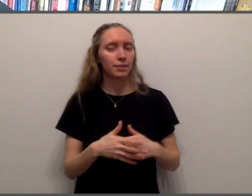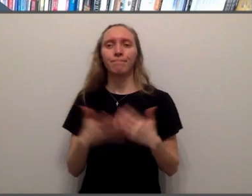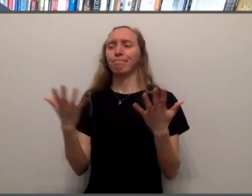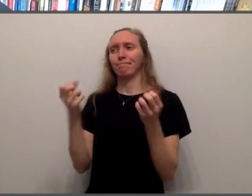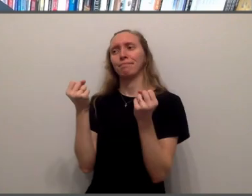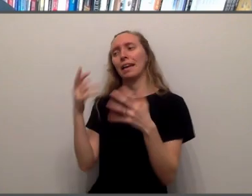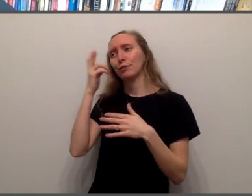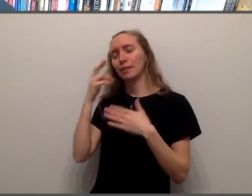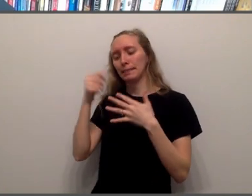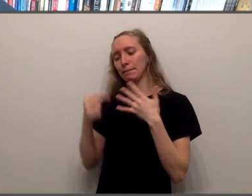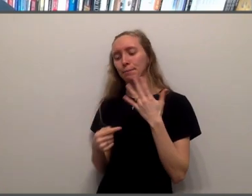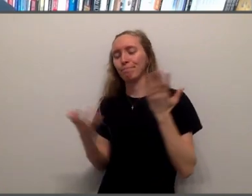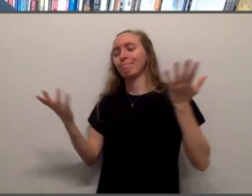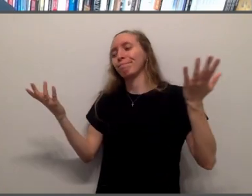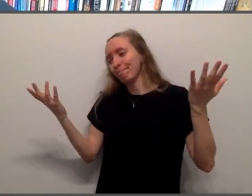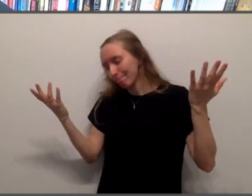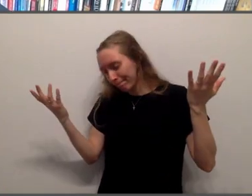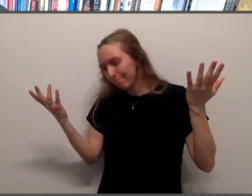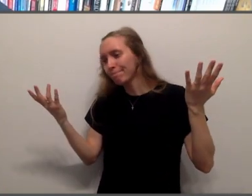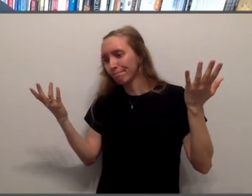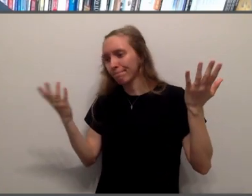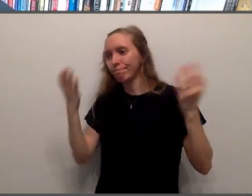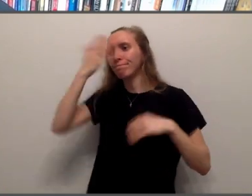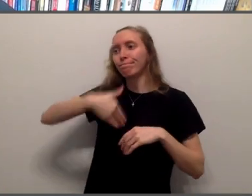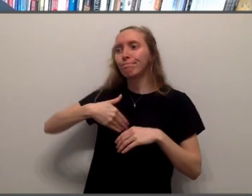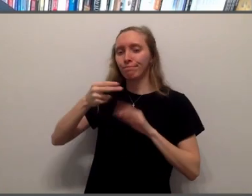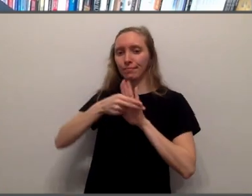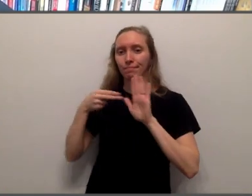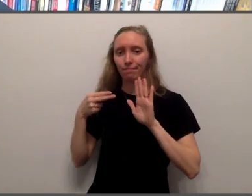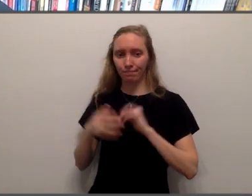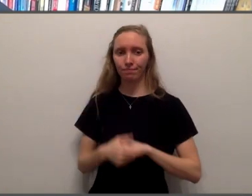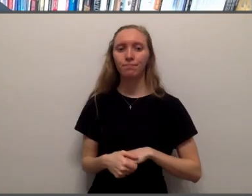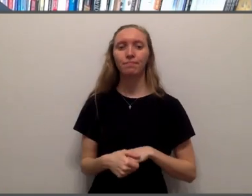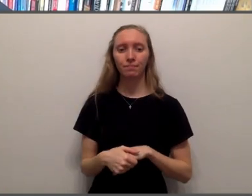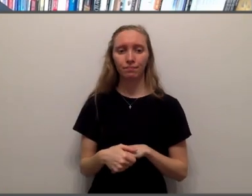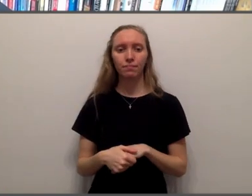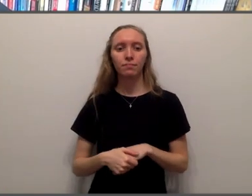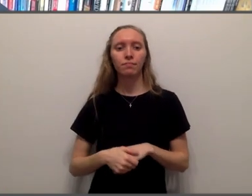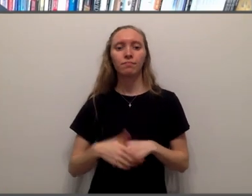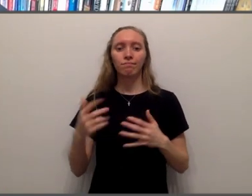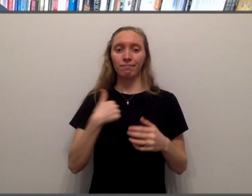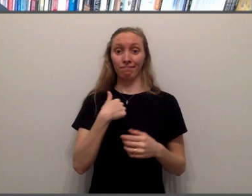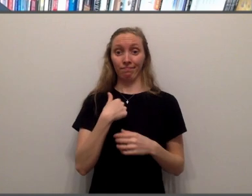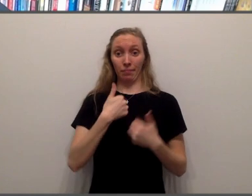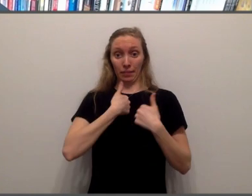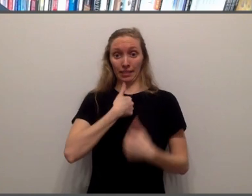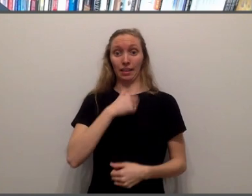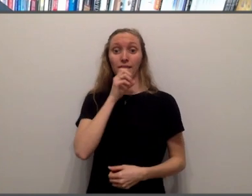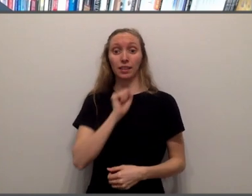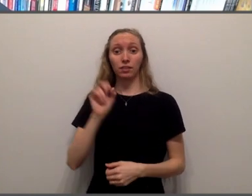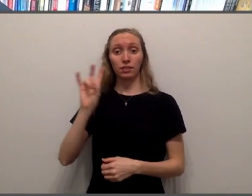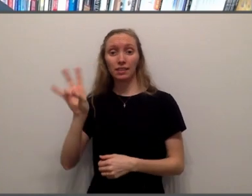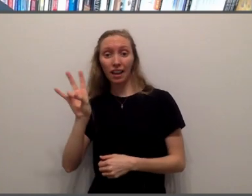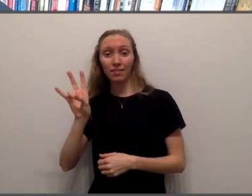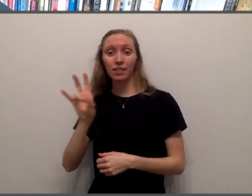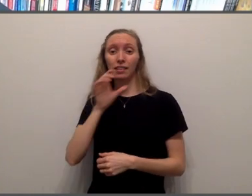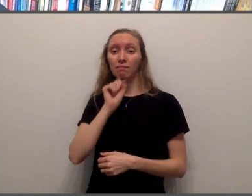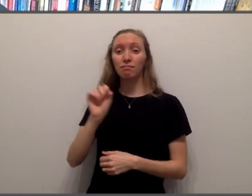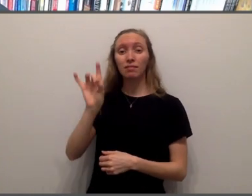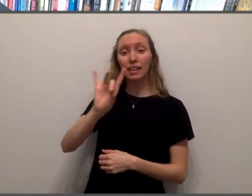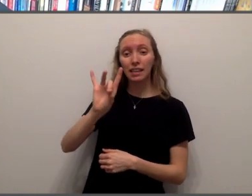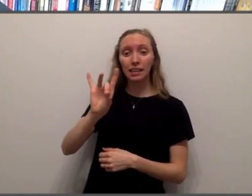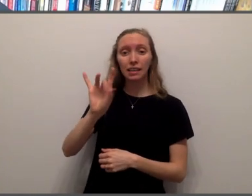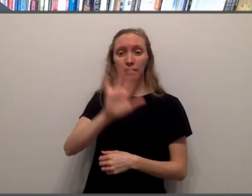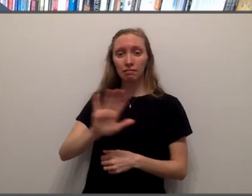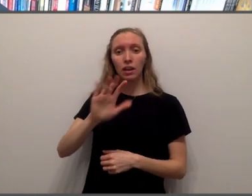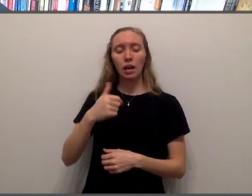But here's what's important, that around the age of 7 or 8 years old, I knew that there were some differences between me and other children. I